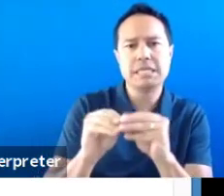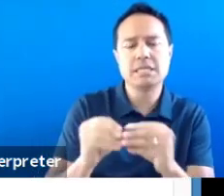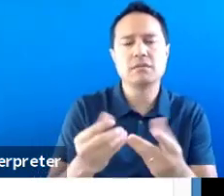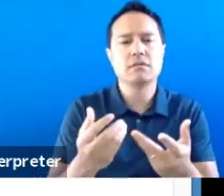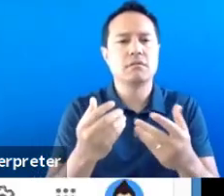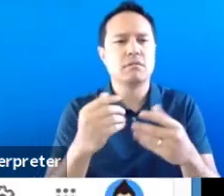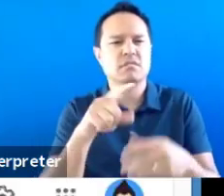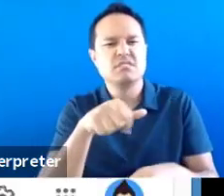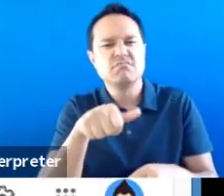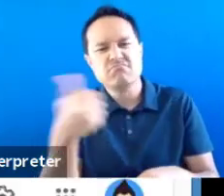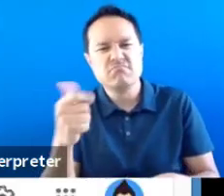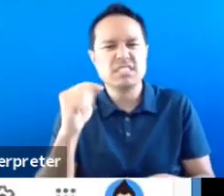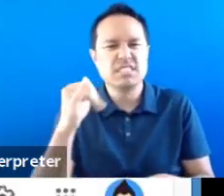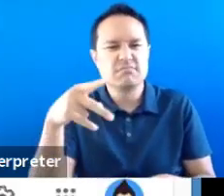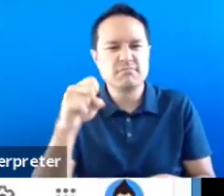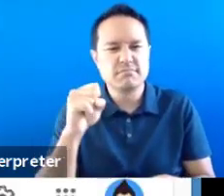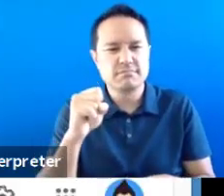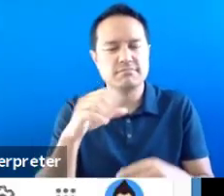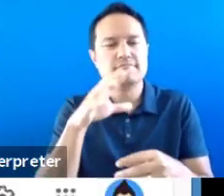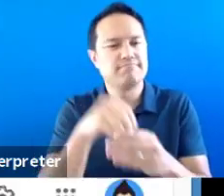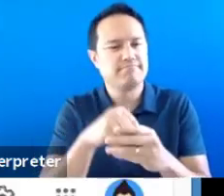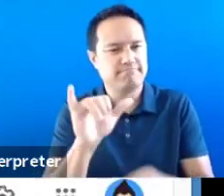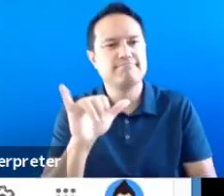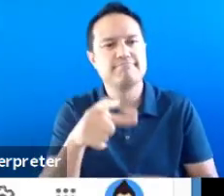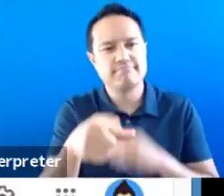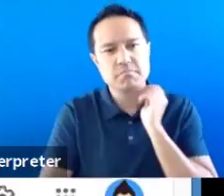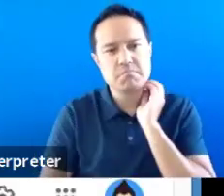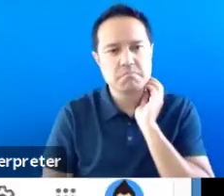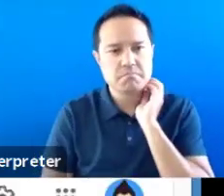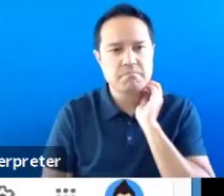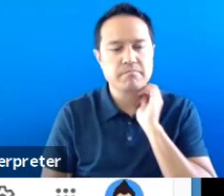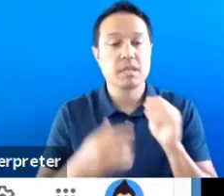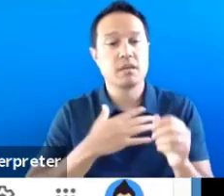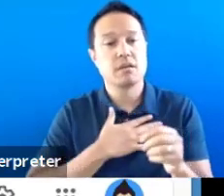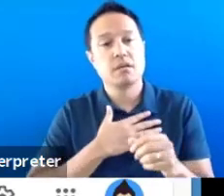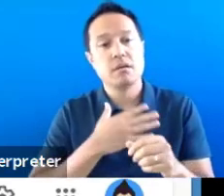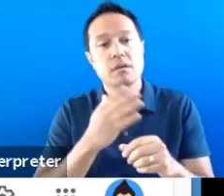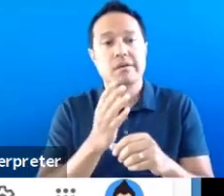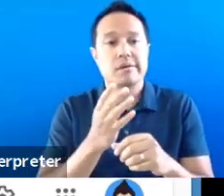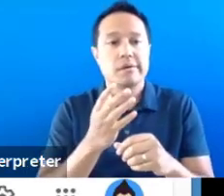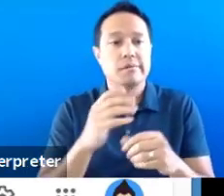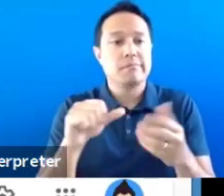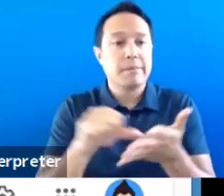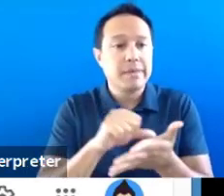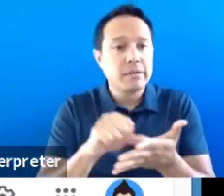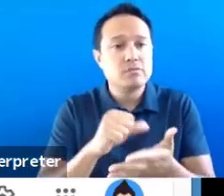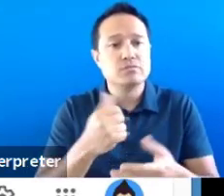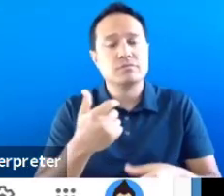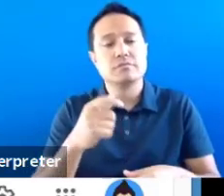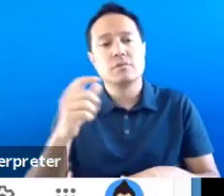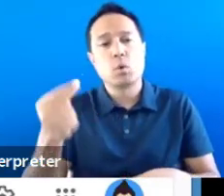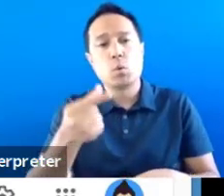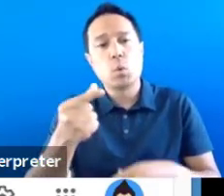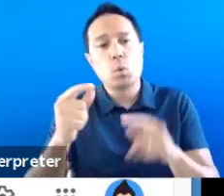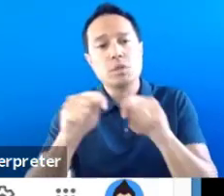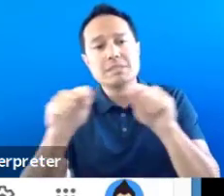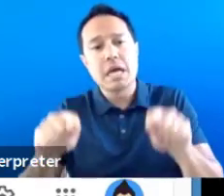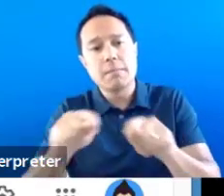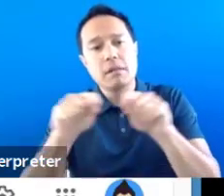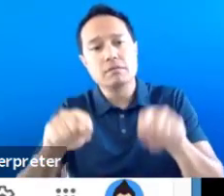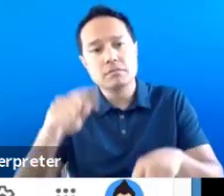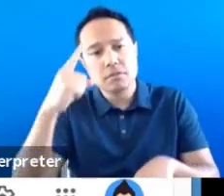beneficial for you. Those are all in here as well. There's a link to my main page. There's a link to all of my Google templates for